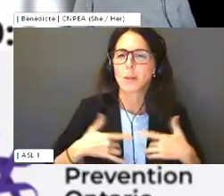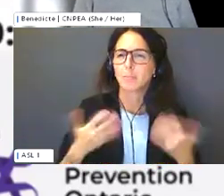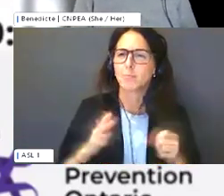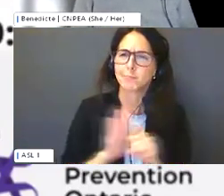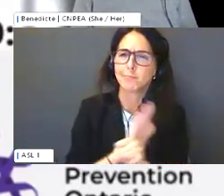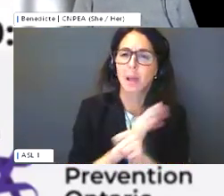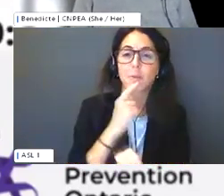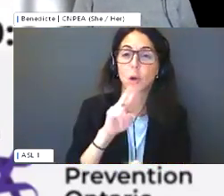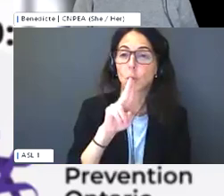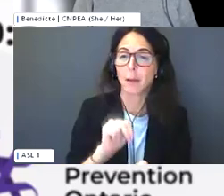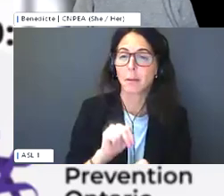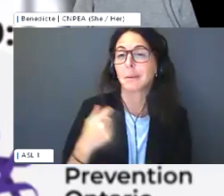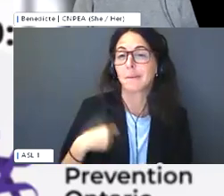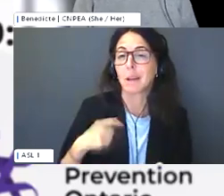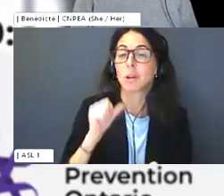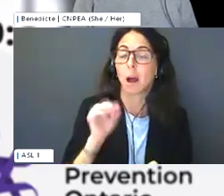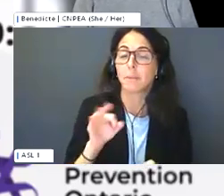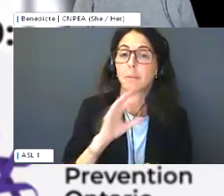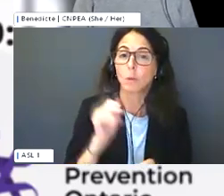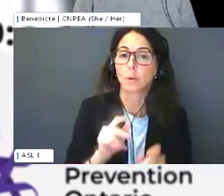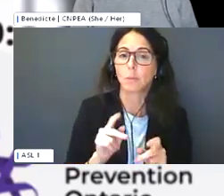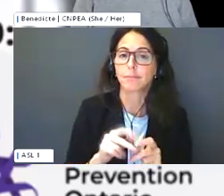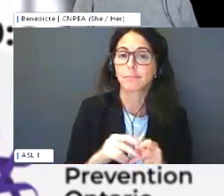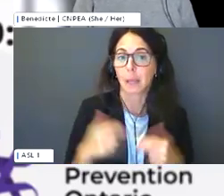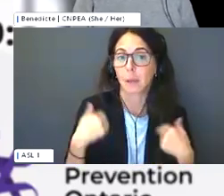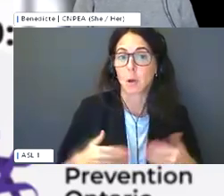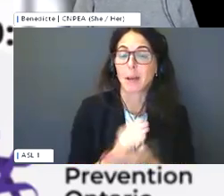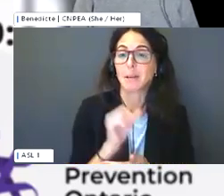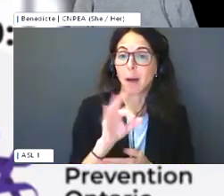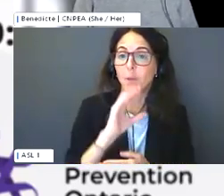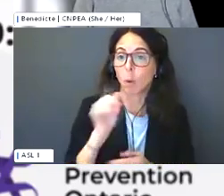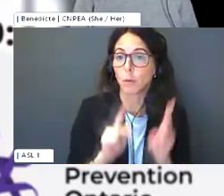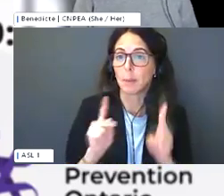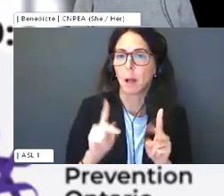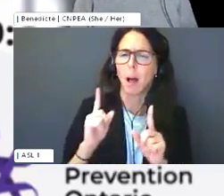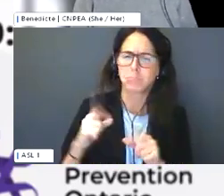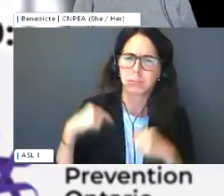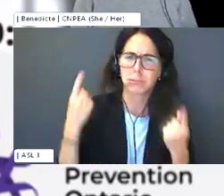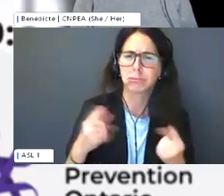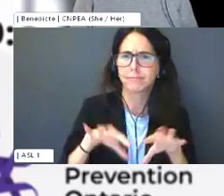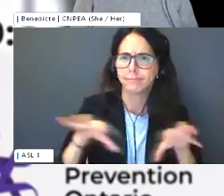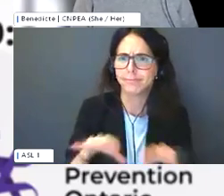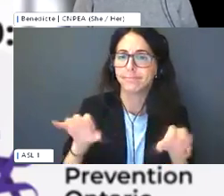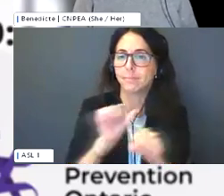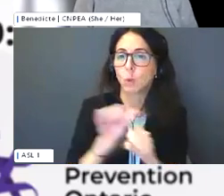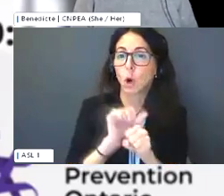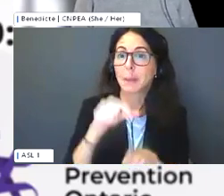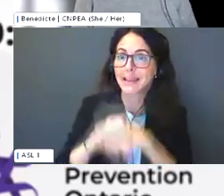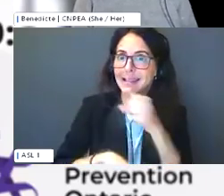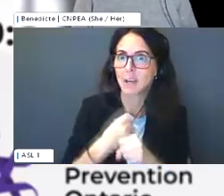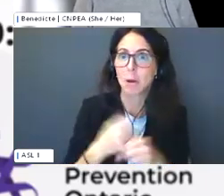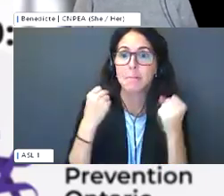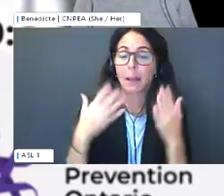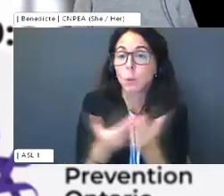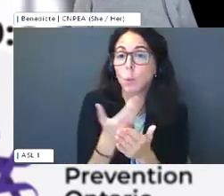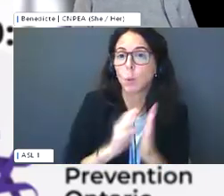UN convention on the rights of older people. A lot of work has been going into this over many years, but this year particularly were many developments. So we'll